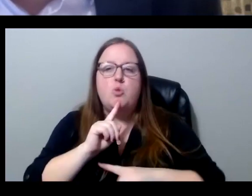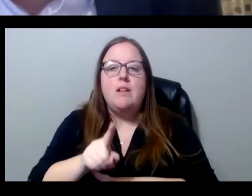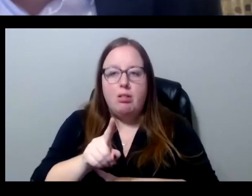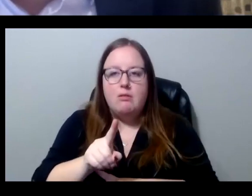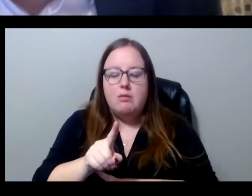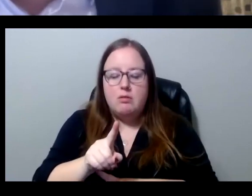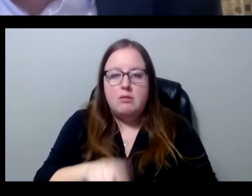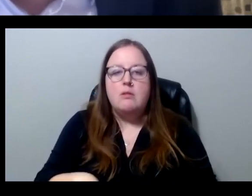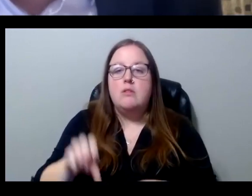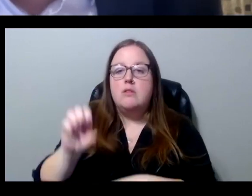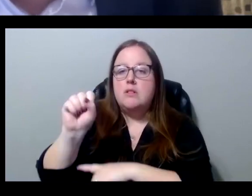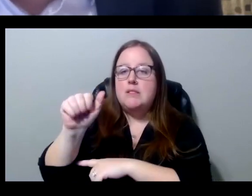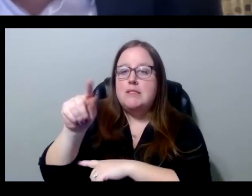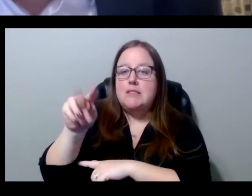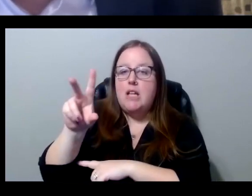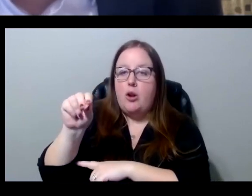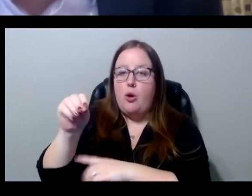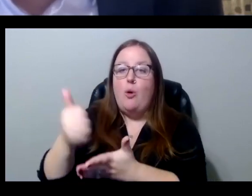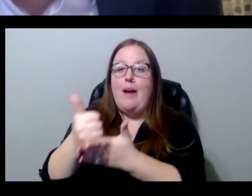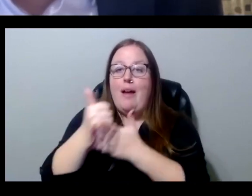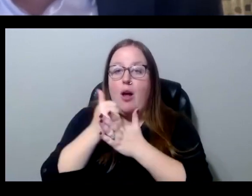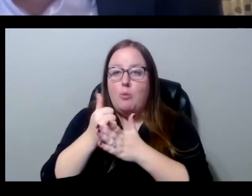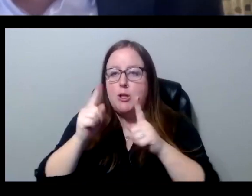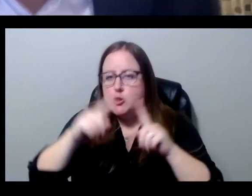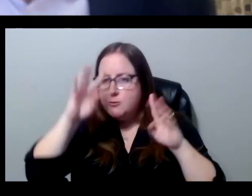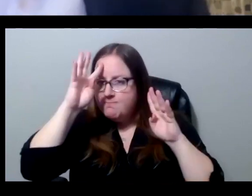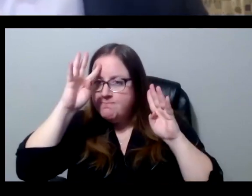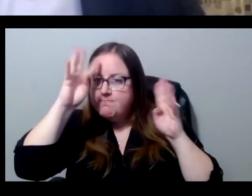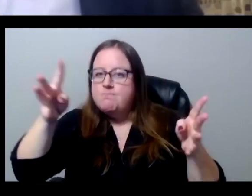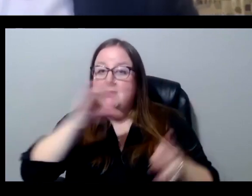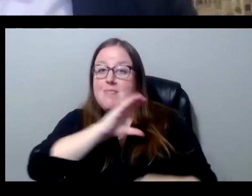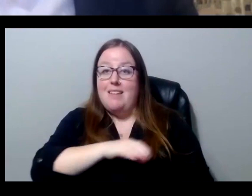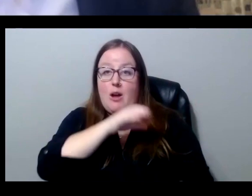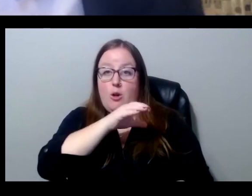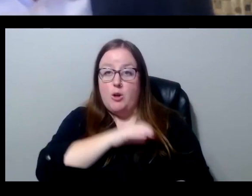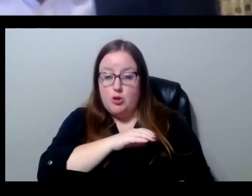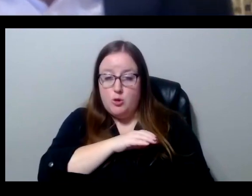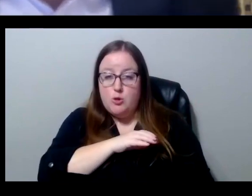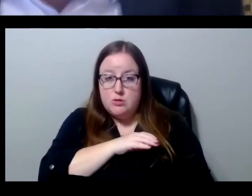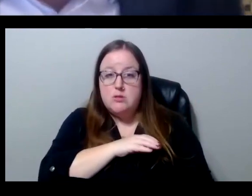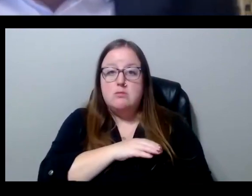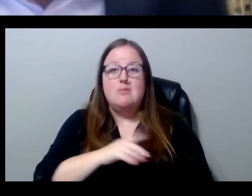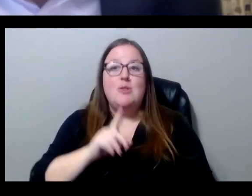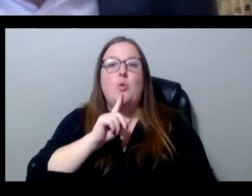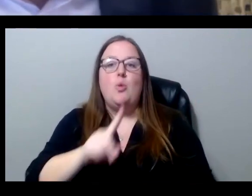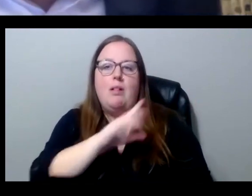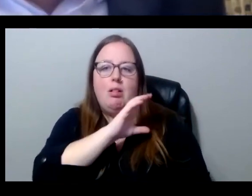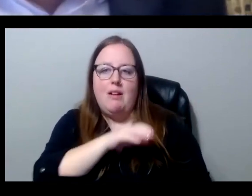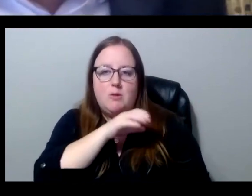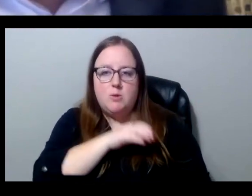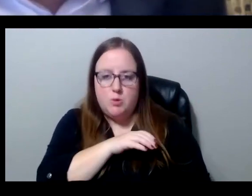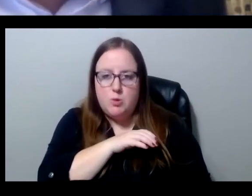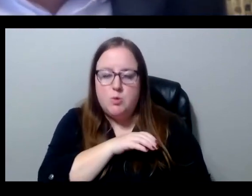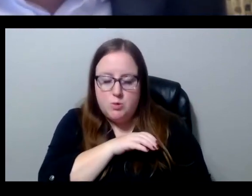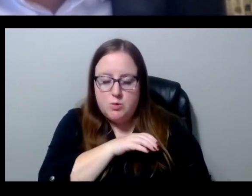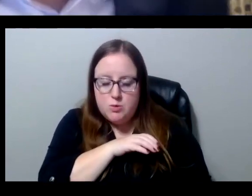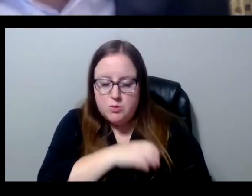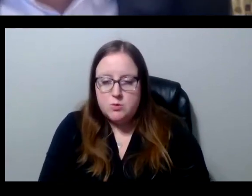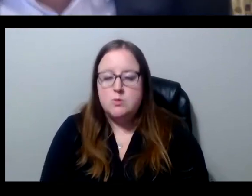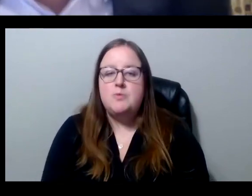Kudos to, as a reader, thank you for really making, I don't know how you did it, that first